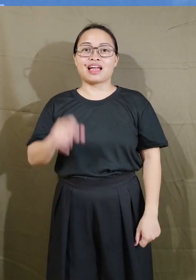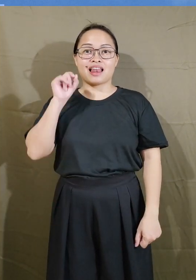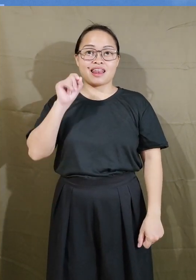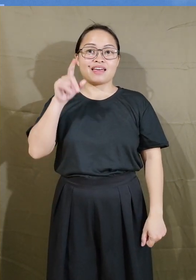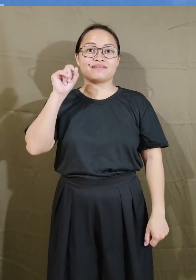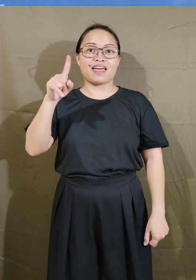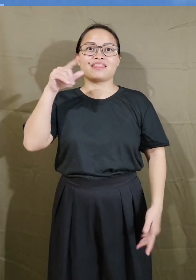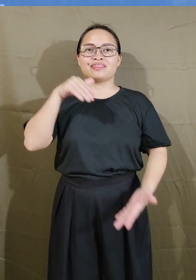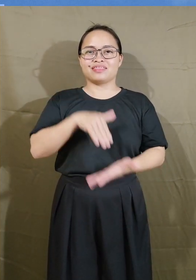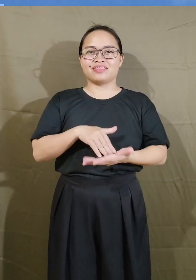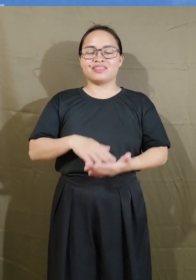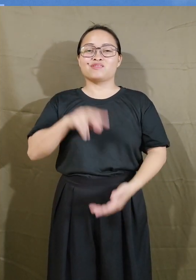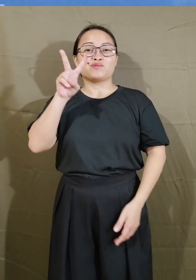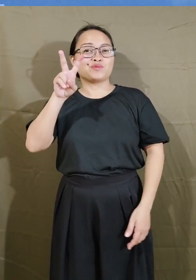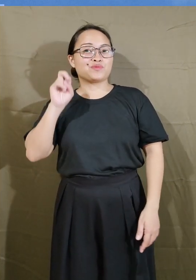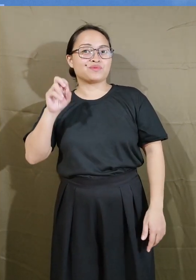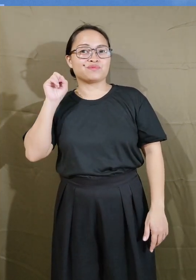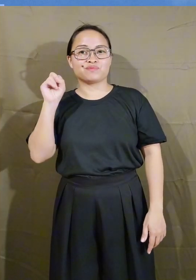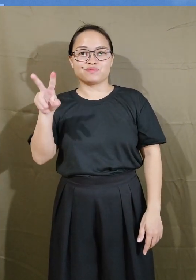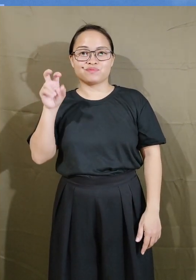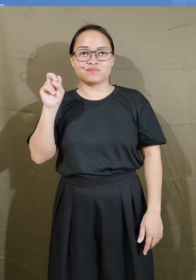Therefore, there are